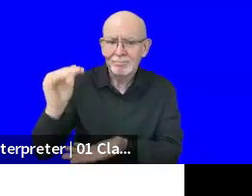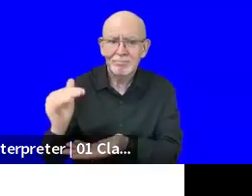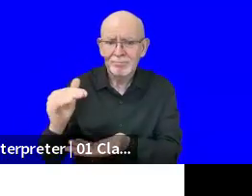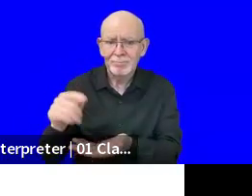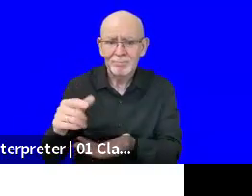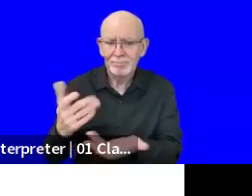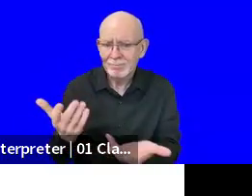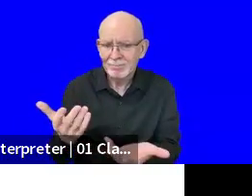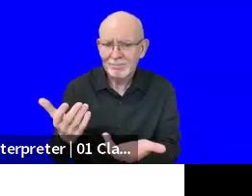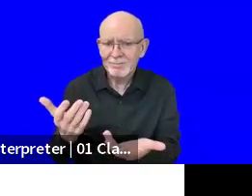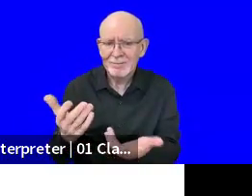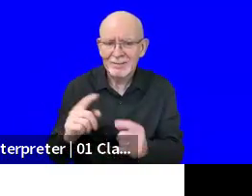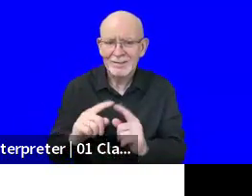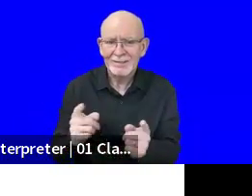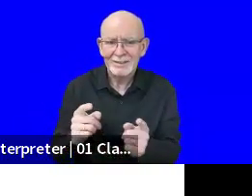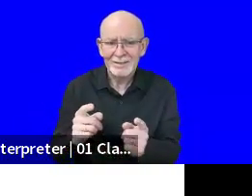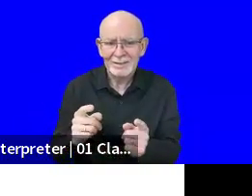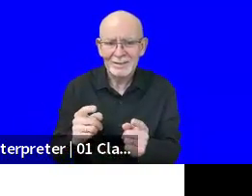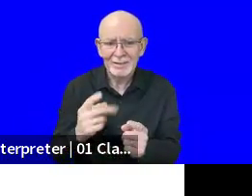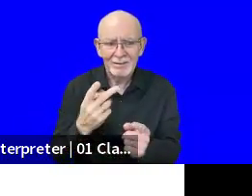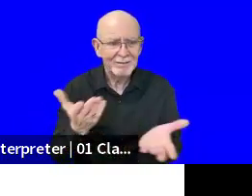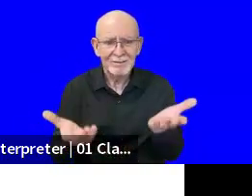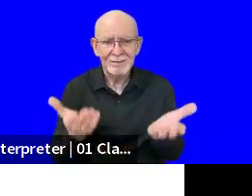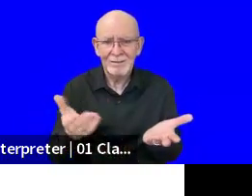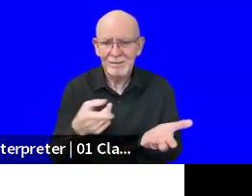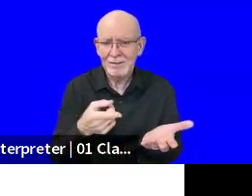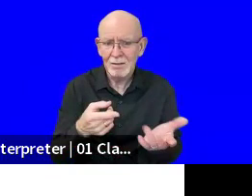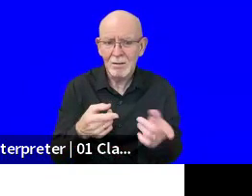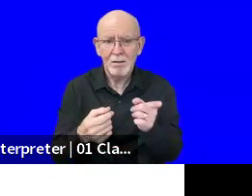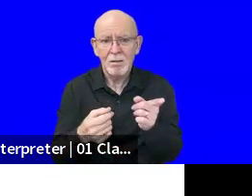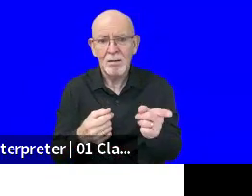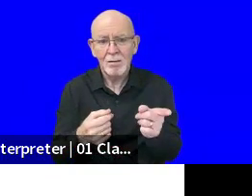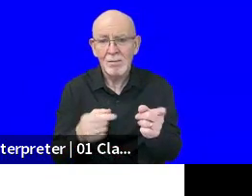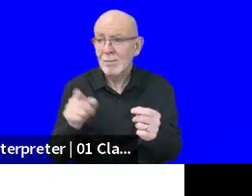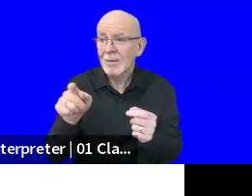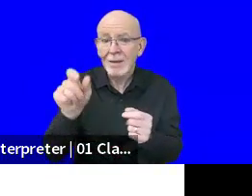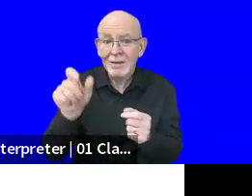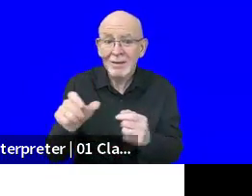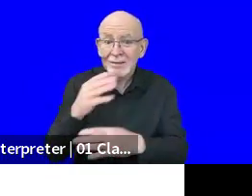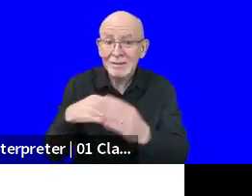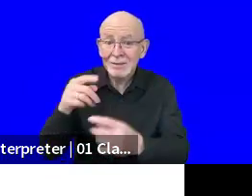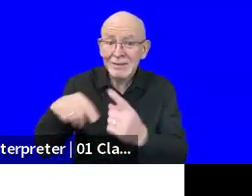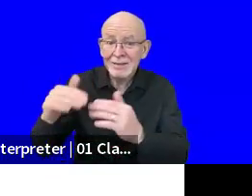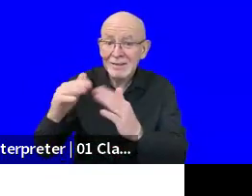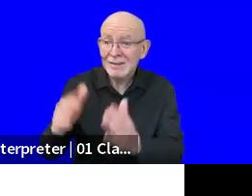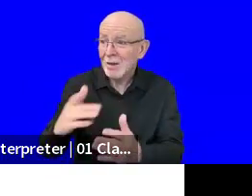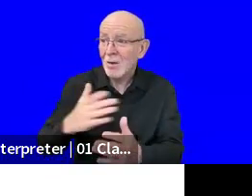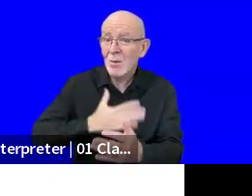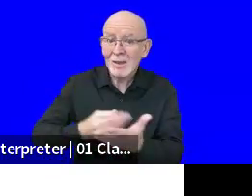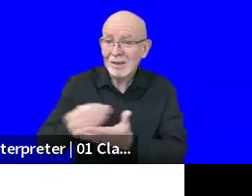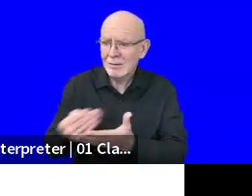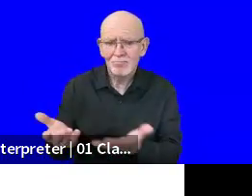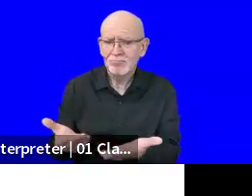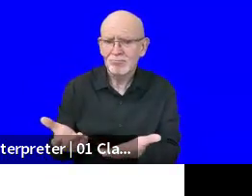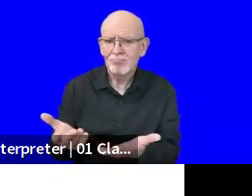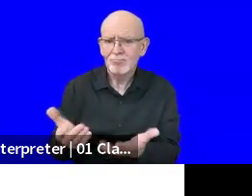those households the things they need to participate equally, and thereby undermine their level